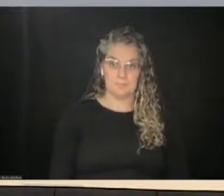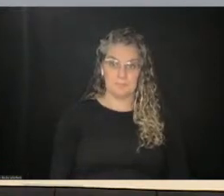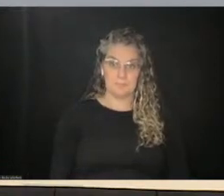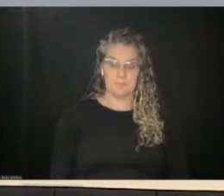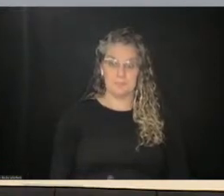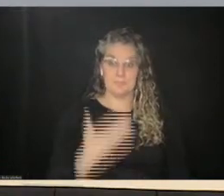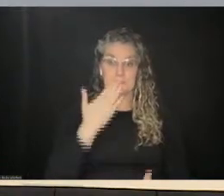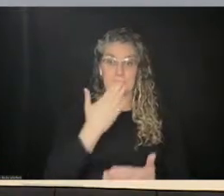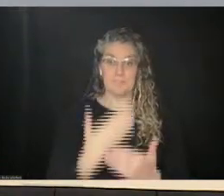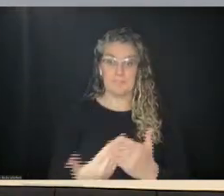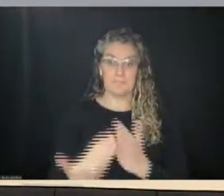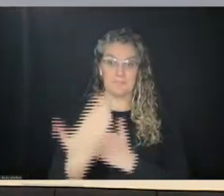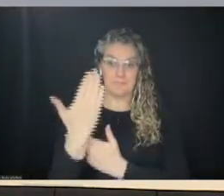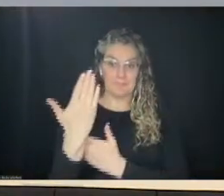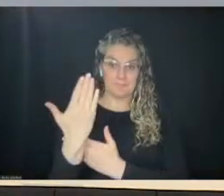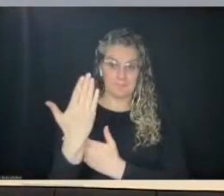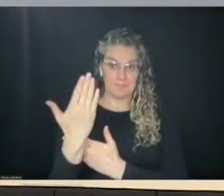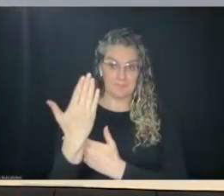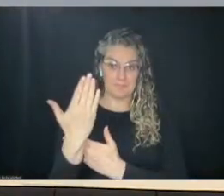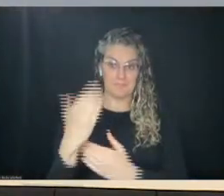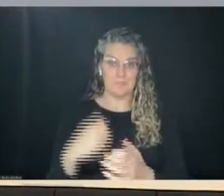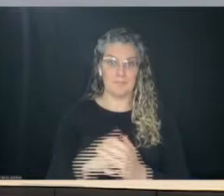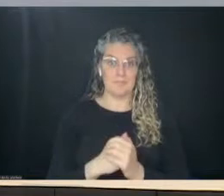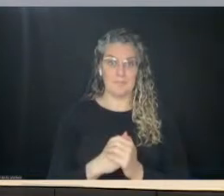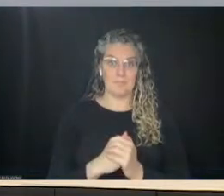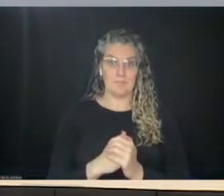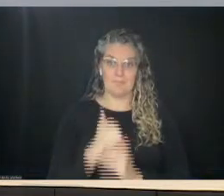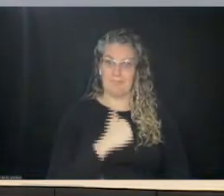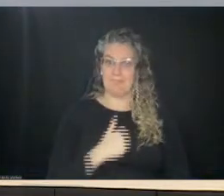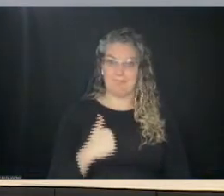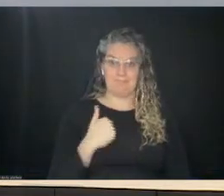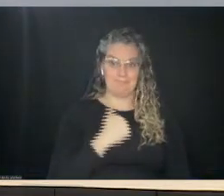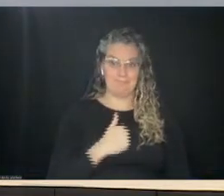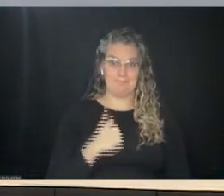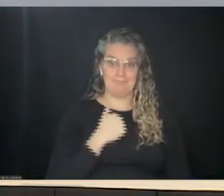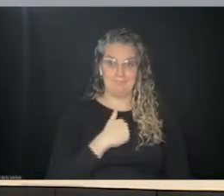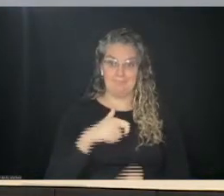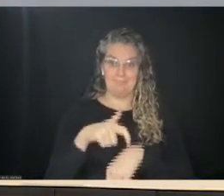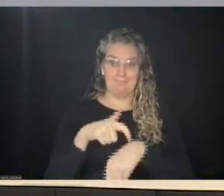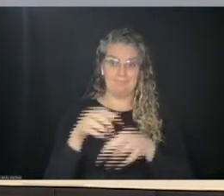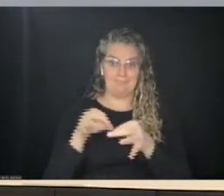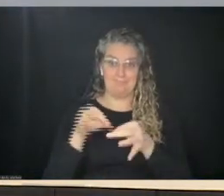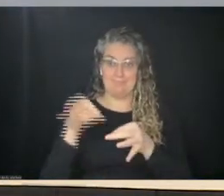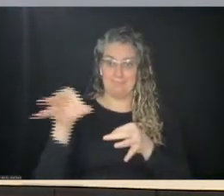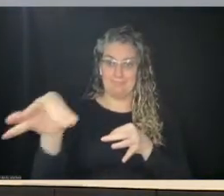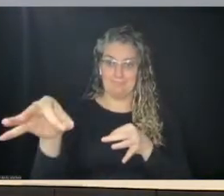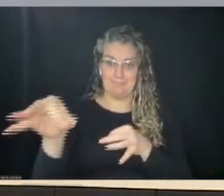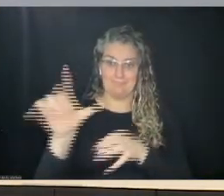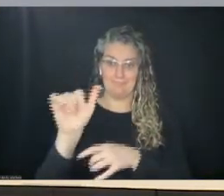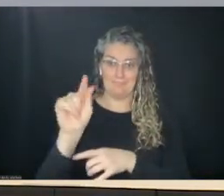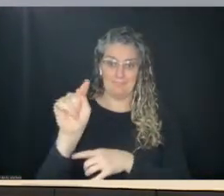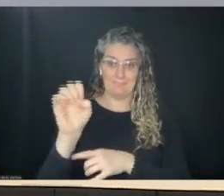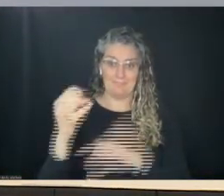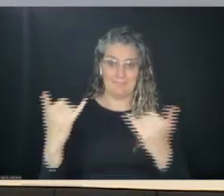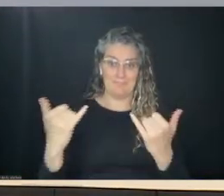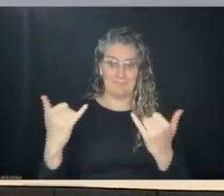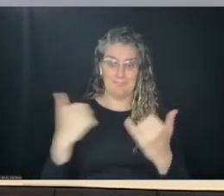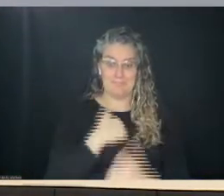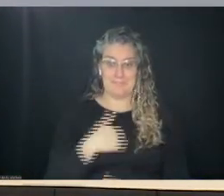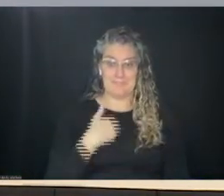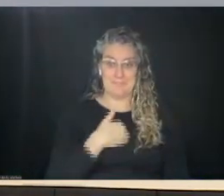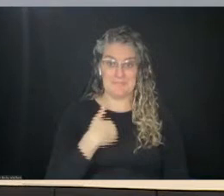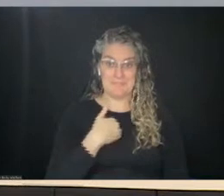Good morning. I'm sorry I'm late today. It's on this